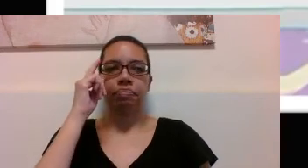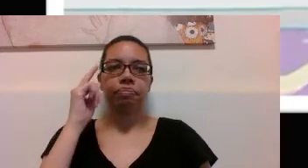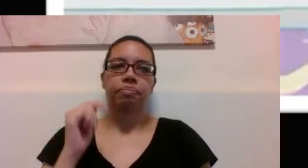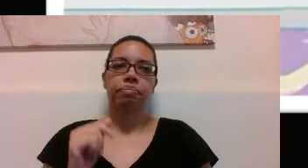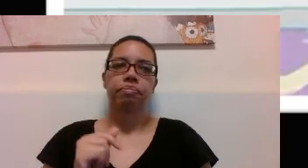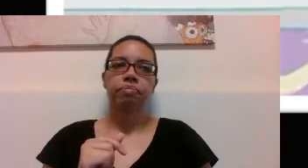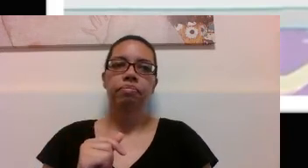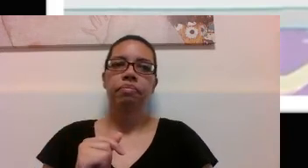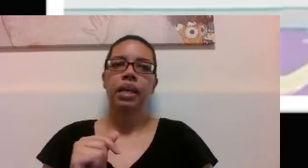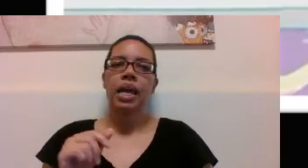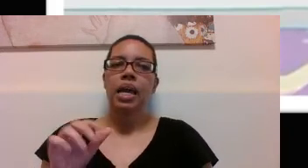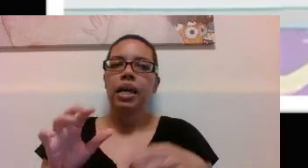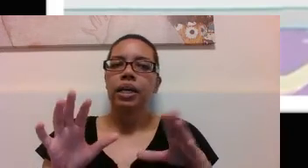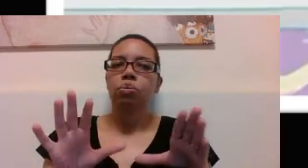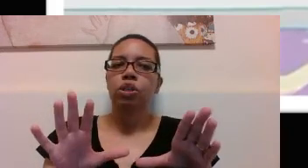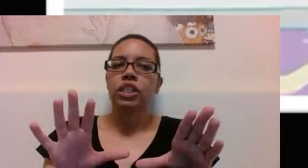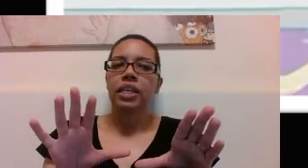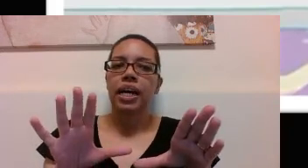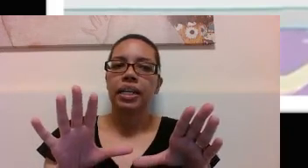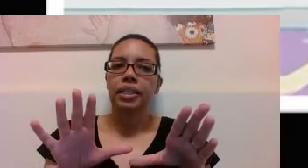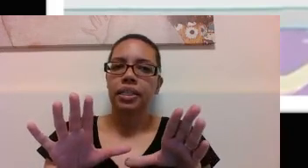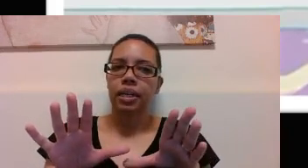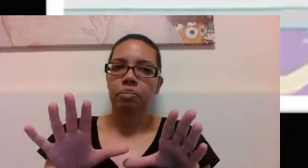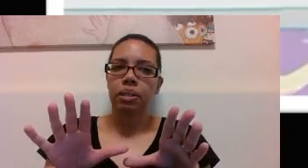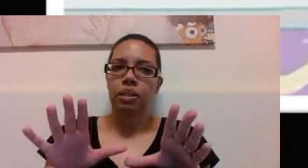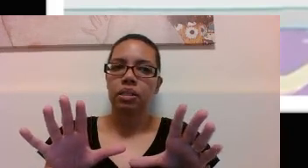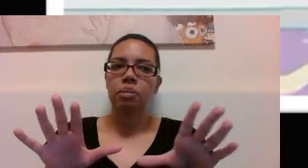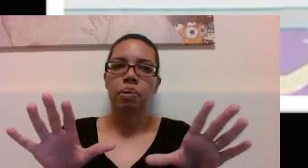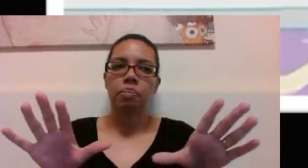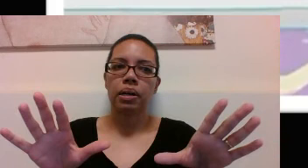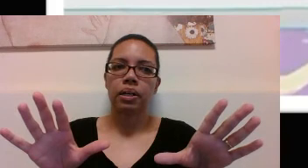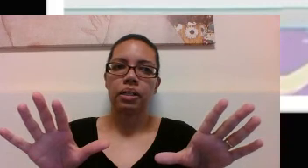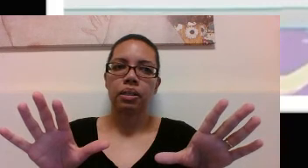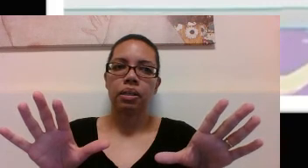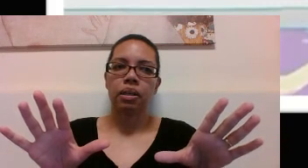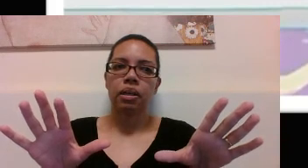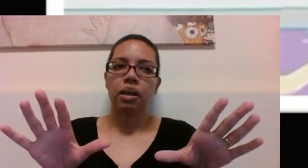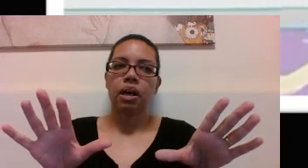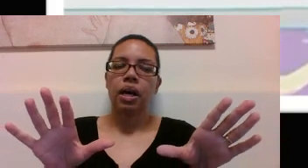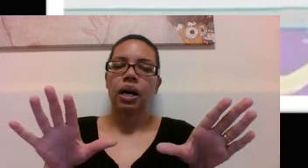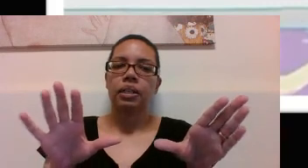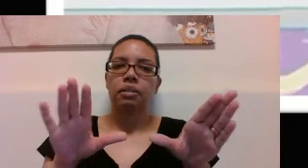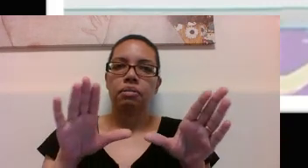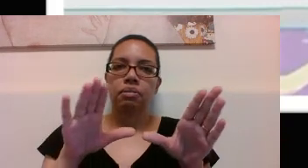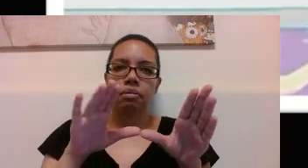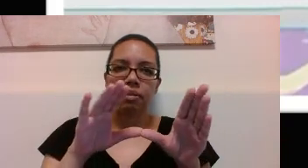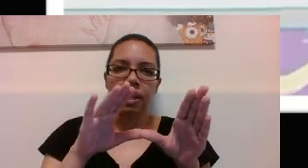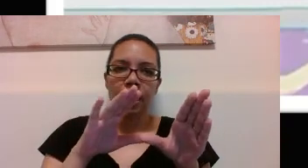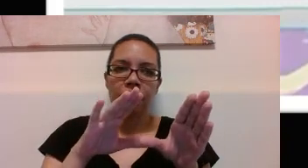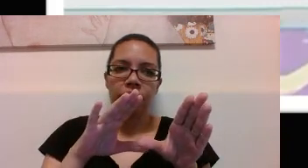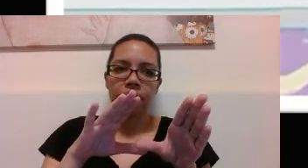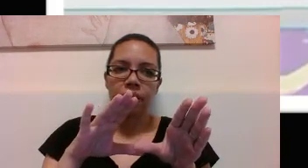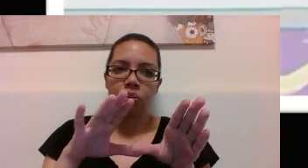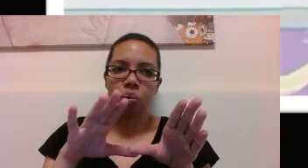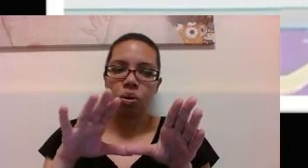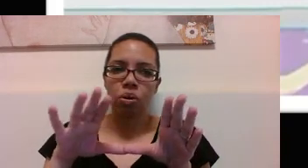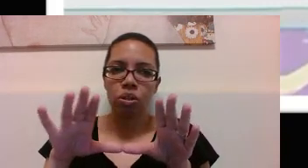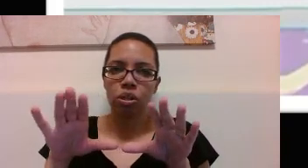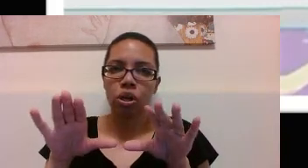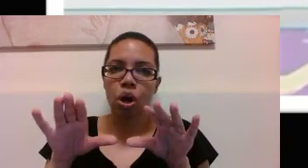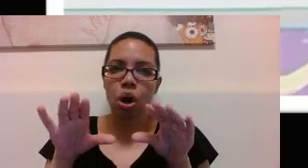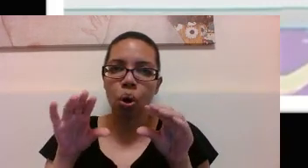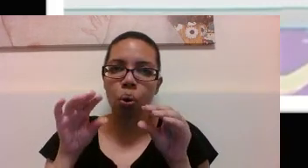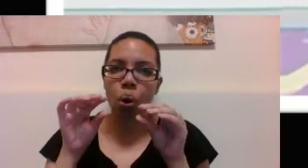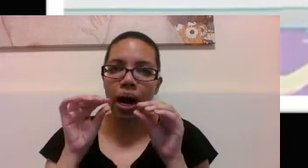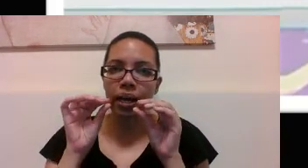reading. It was night time in the supermarket and everything